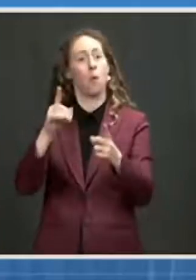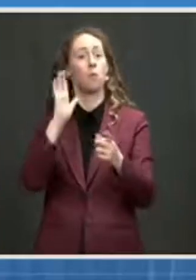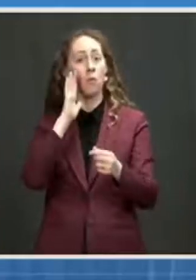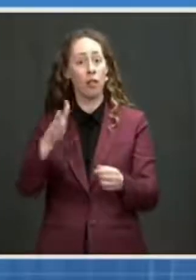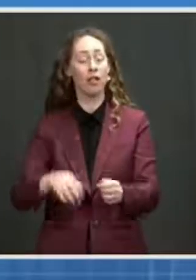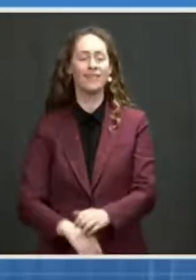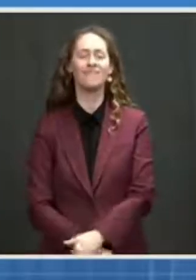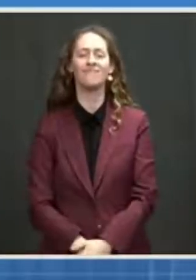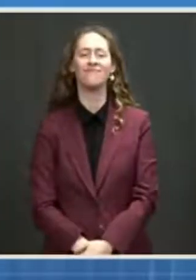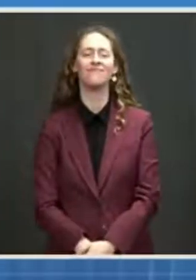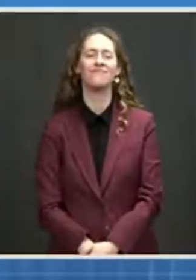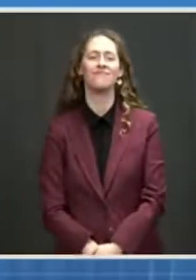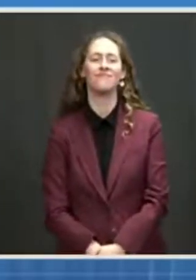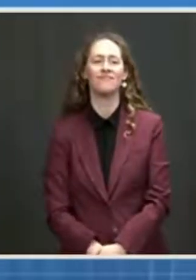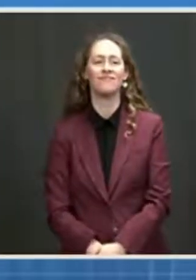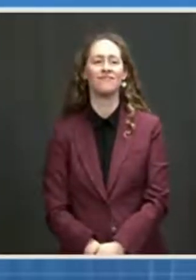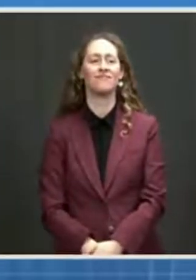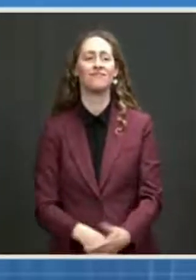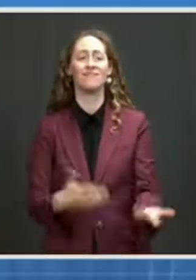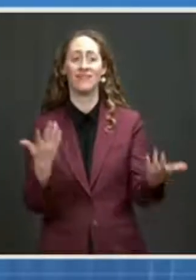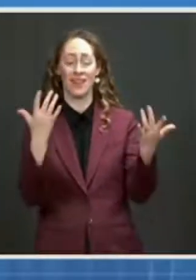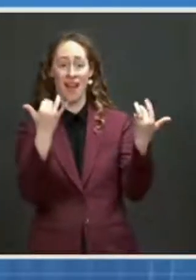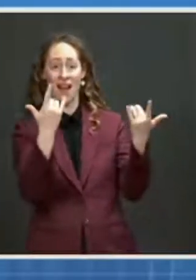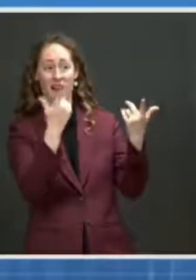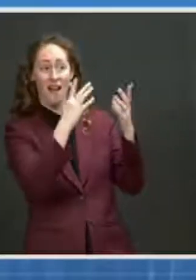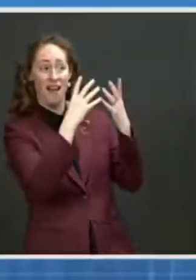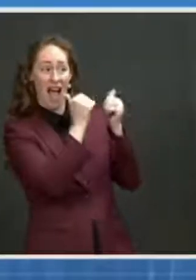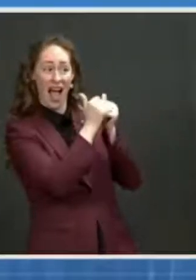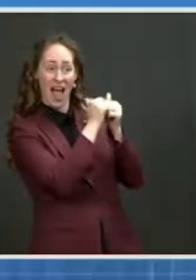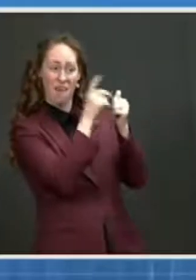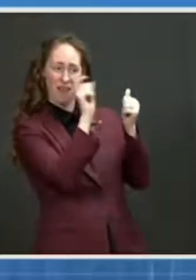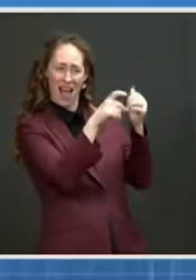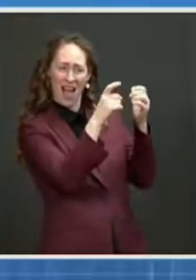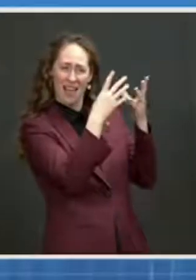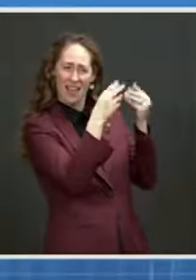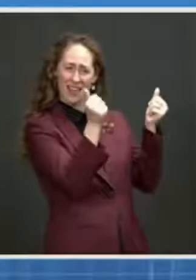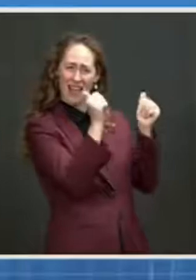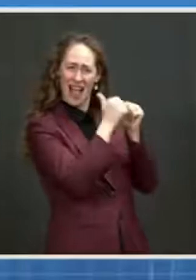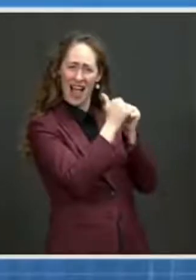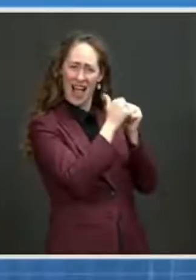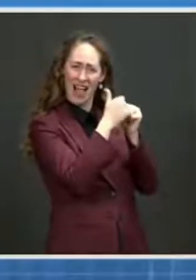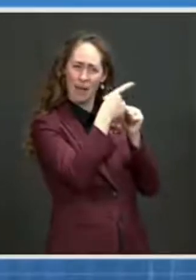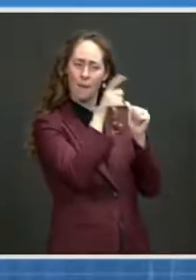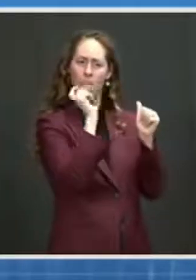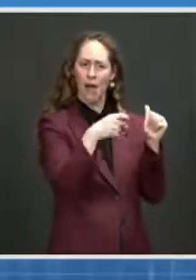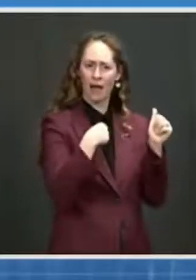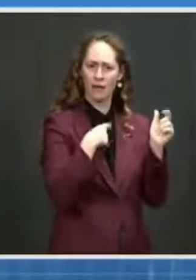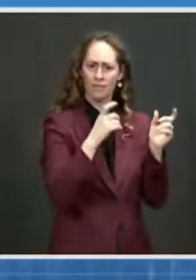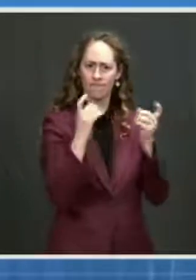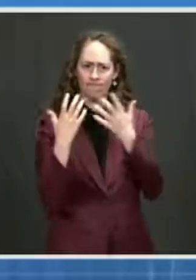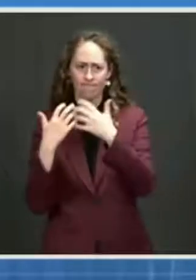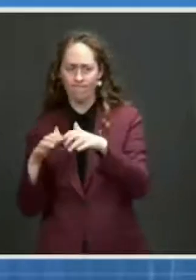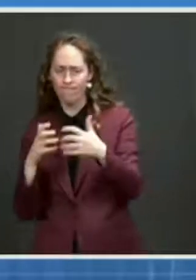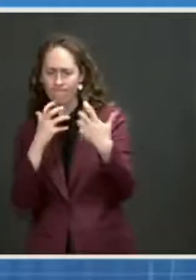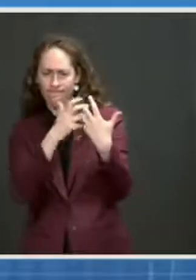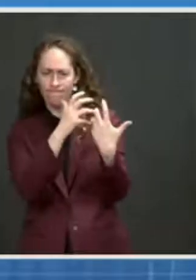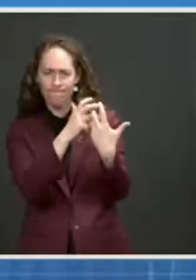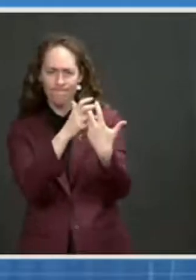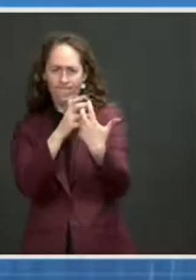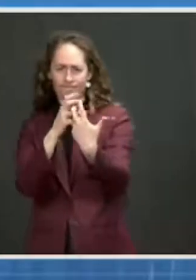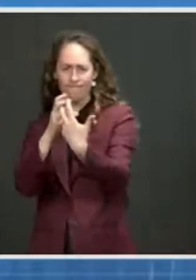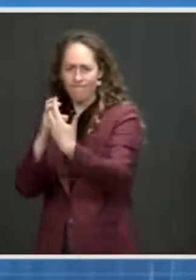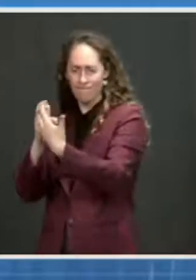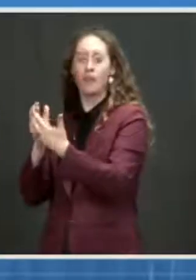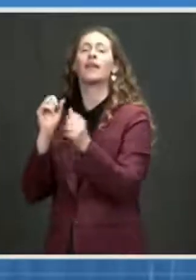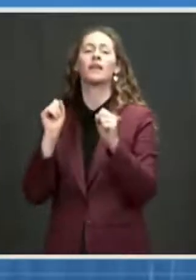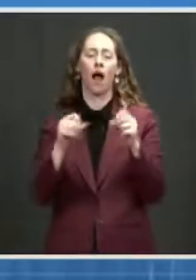virus without making sure there's a plan that works for all communities and for everyone to get vaccinated. We've made